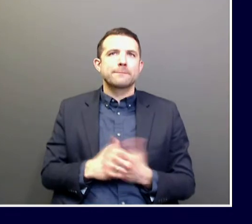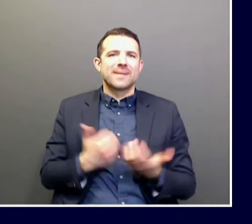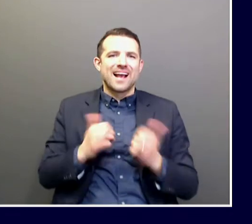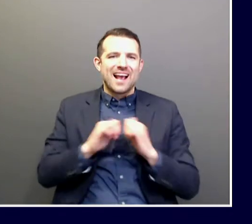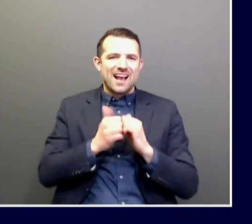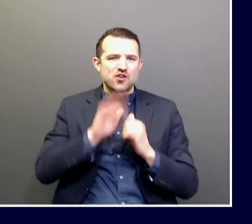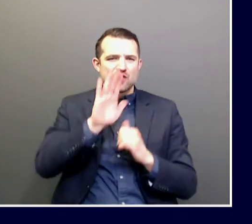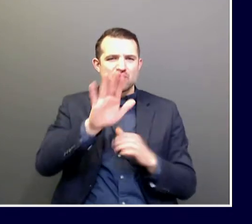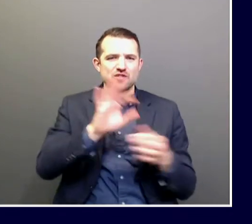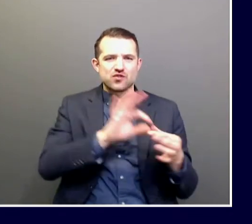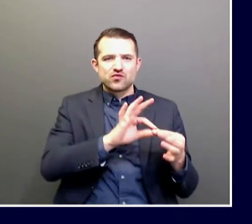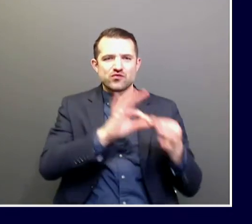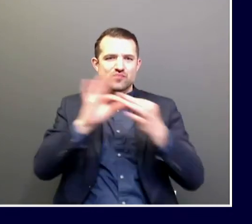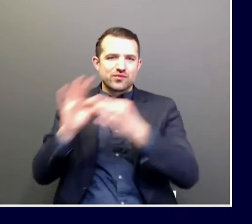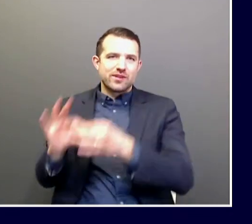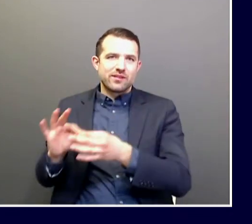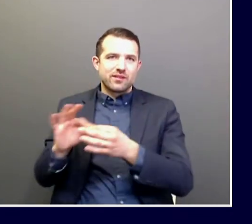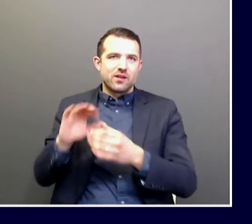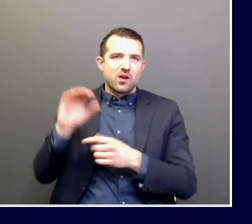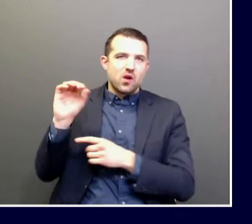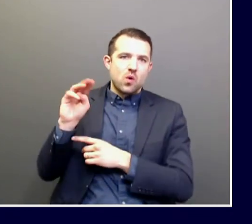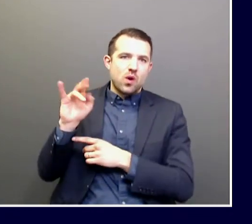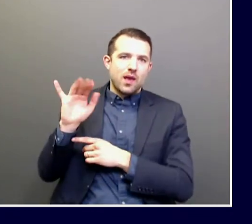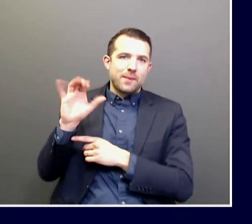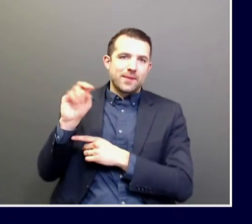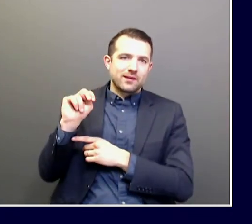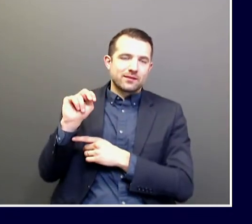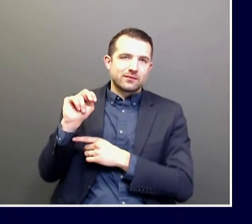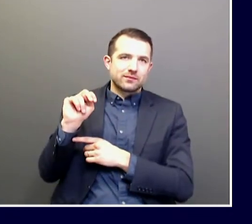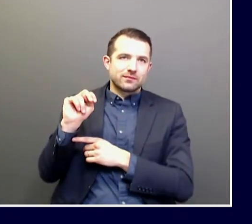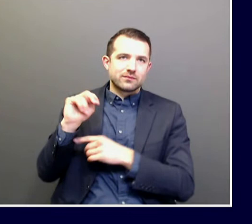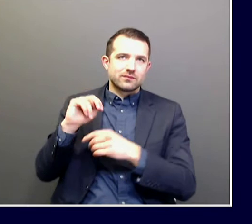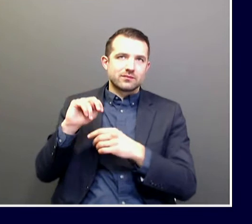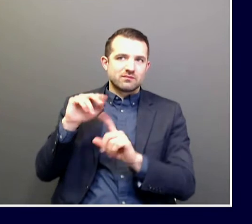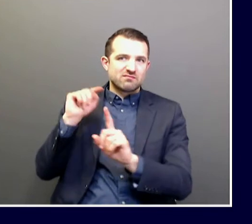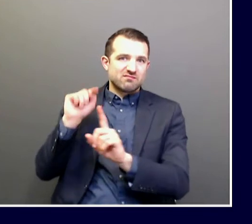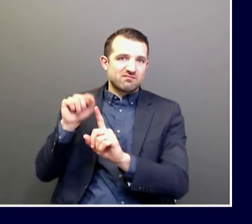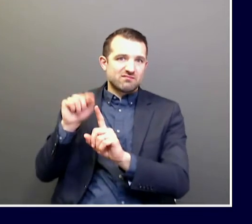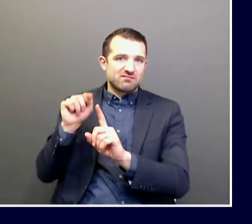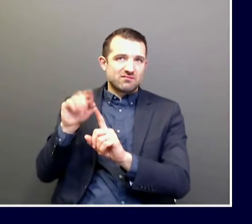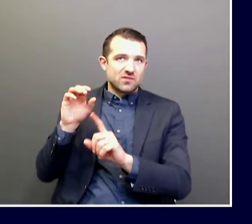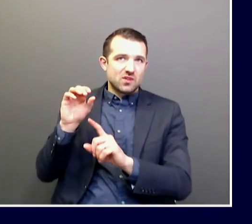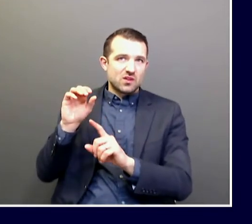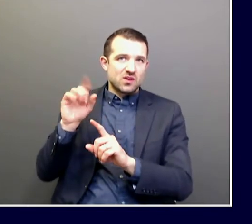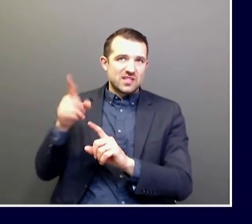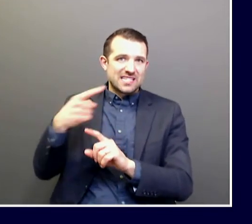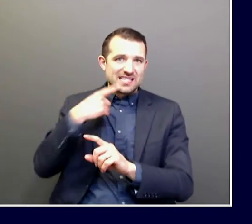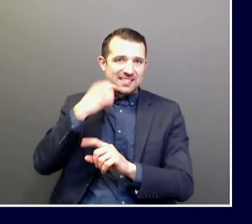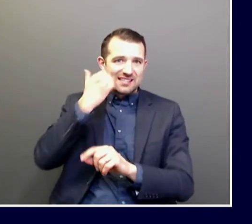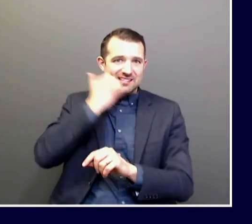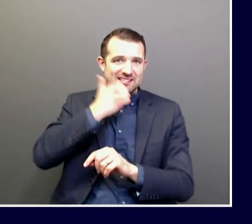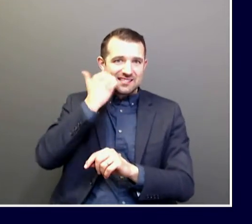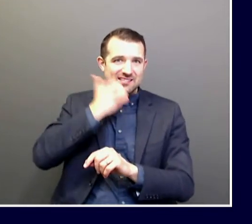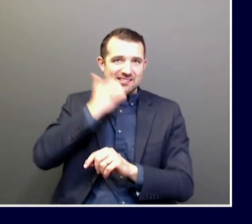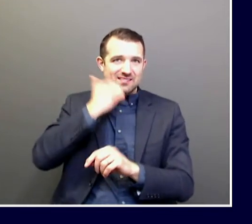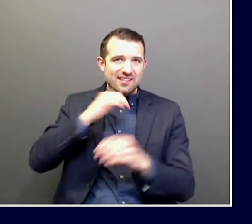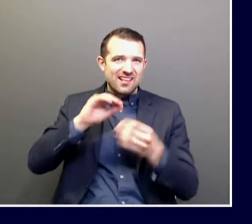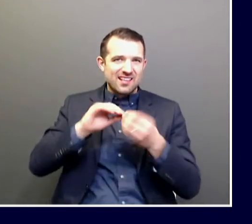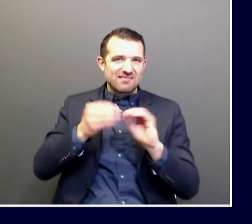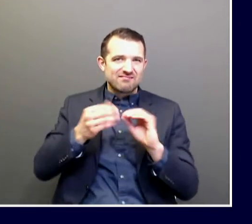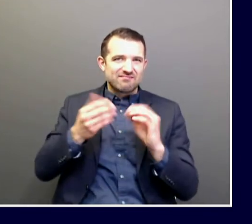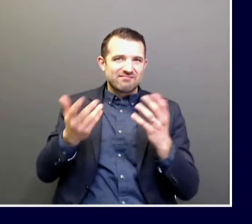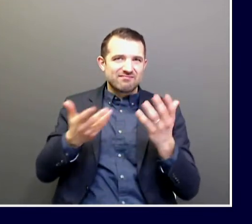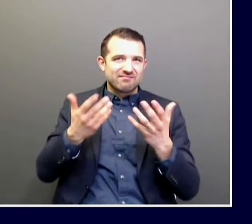Omicron variant has made it so daily case counts don't have as much value as they used to? What is the synergy